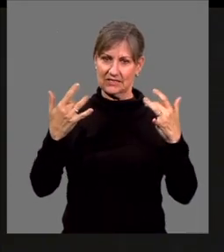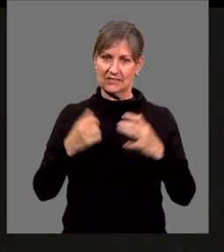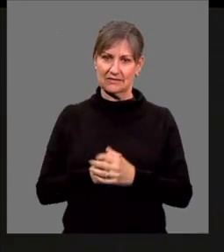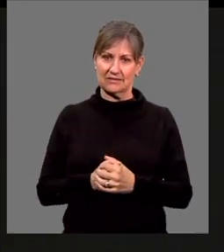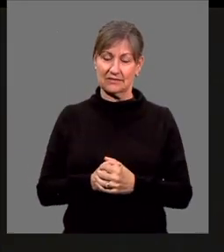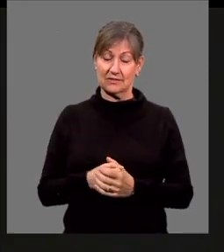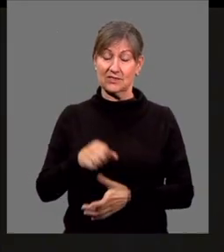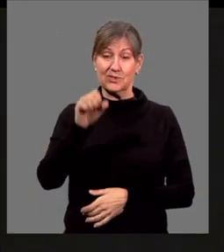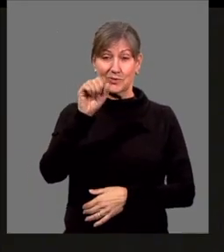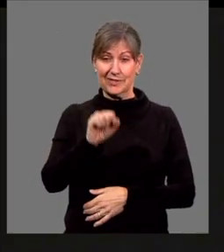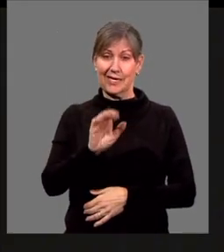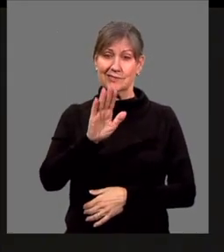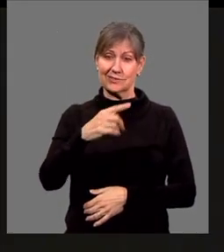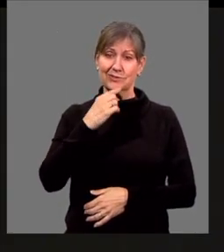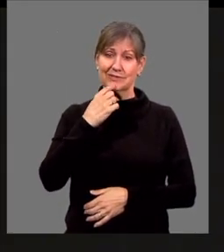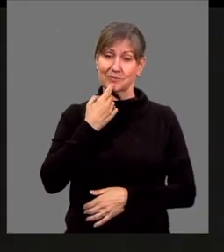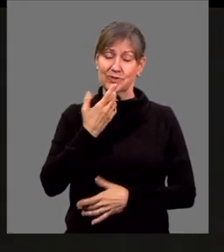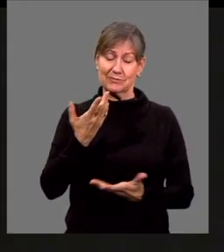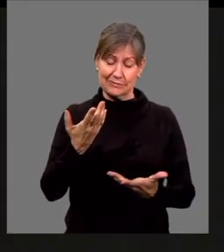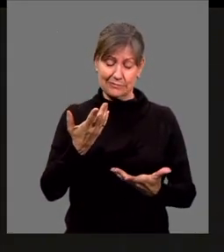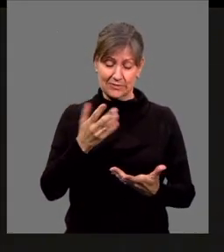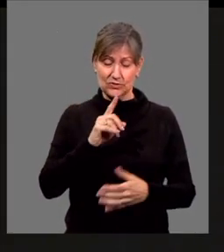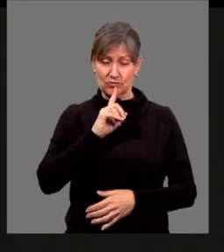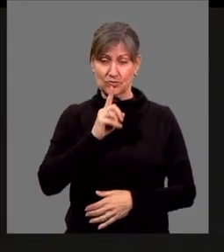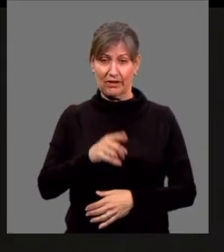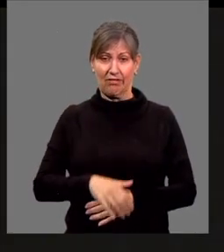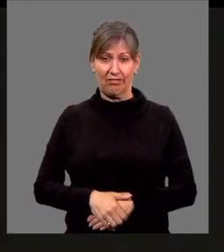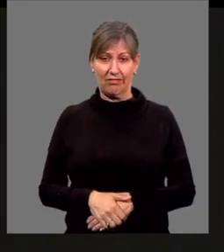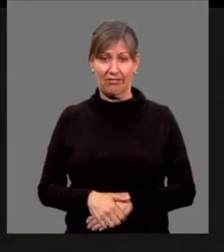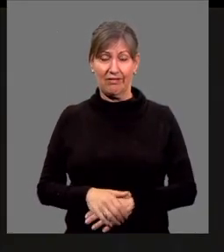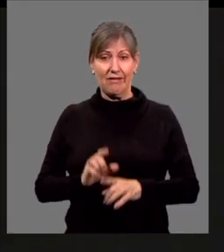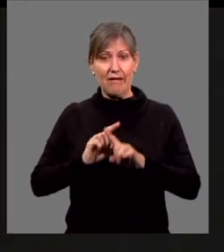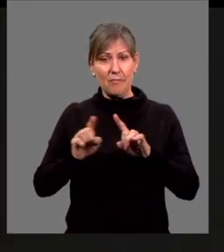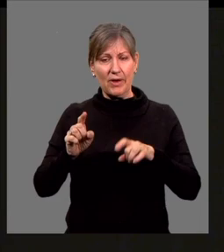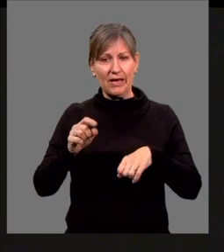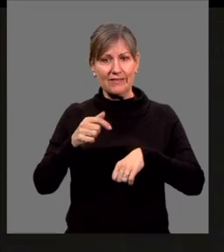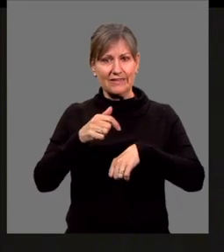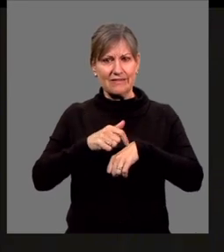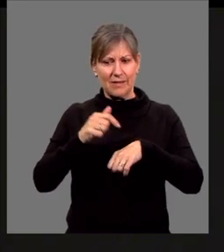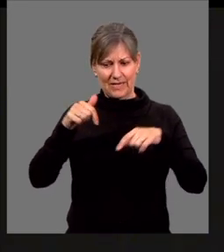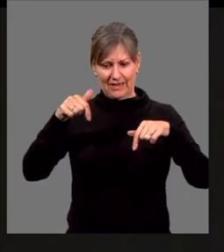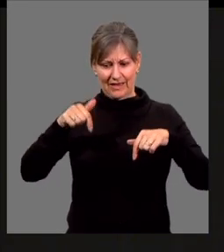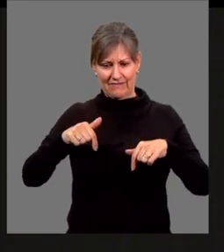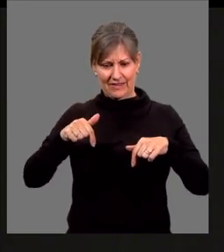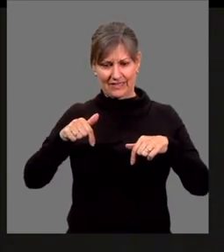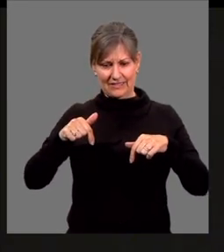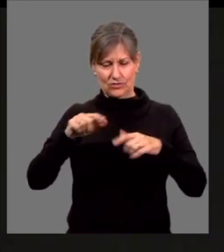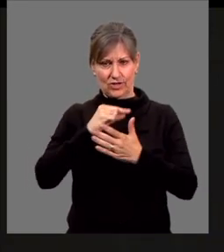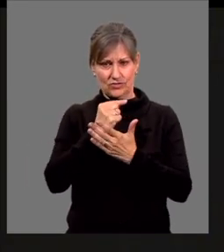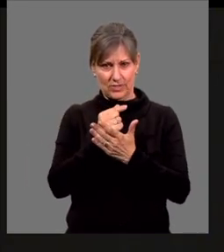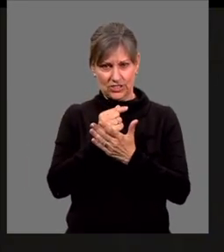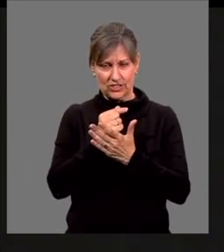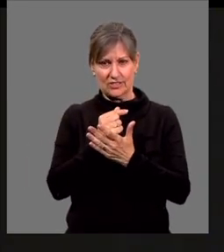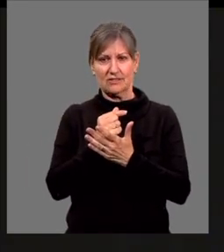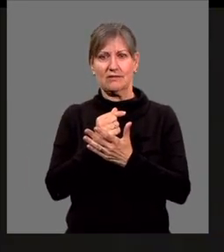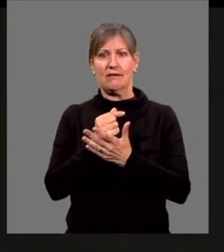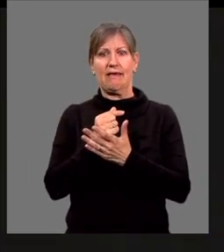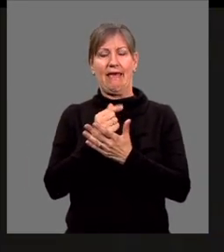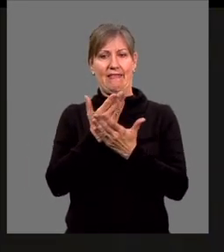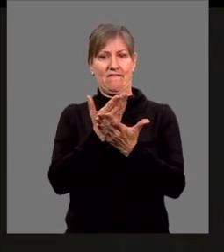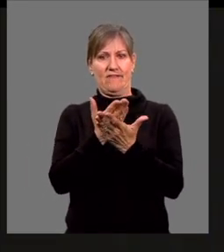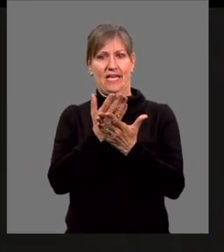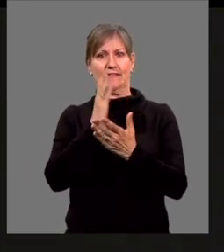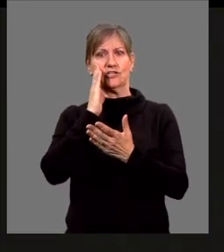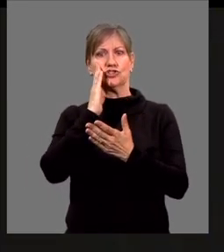So yes, your disappointment is real. But given the timing of this occasion and the fact that you are about